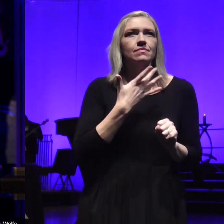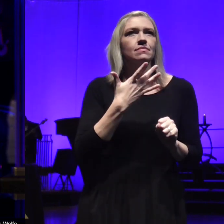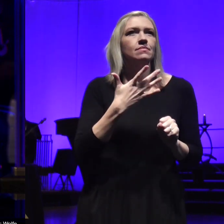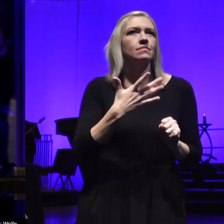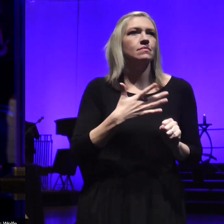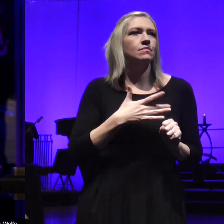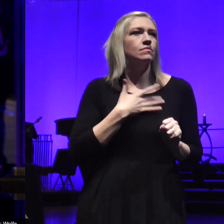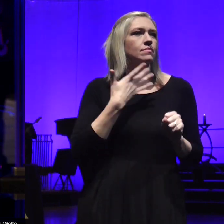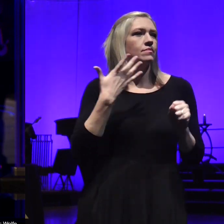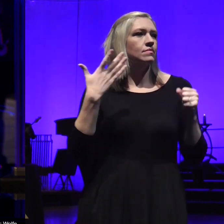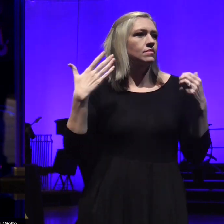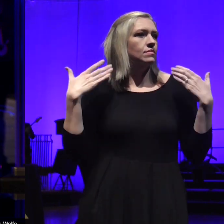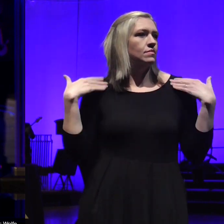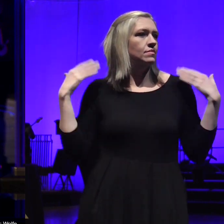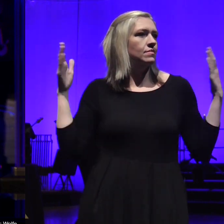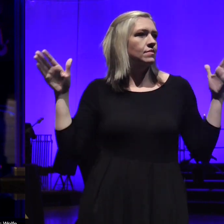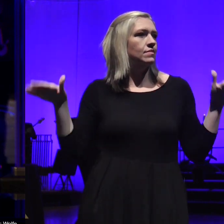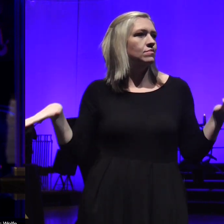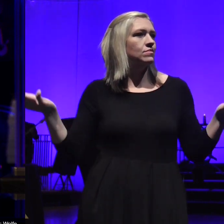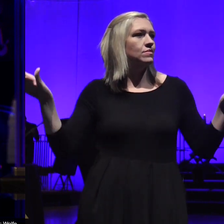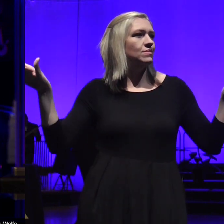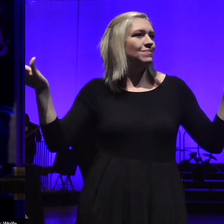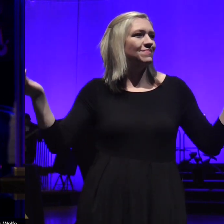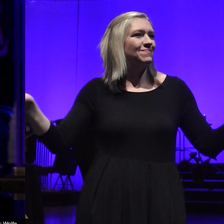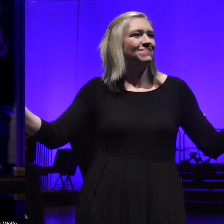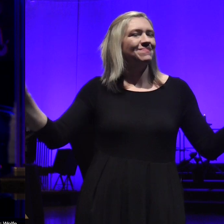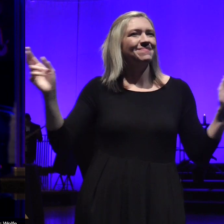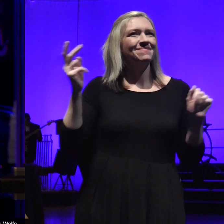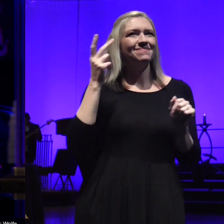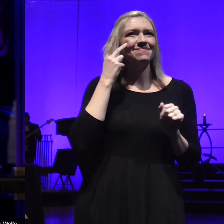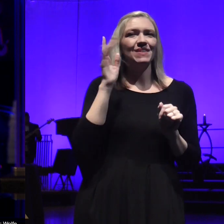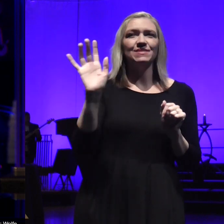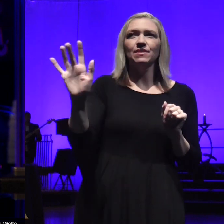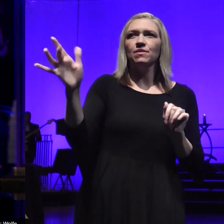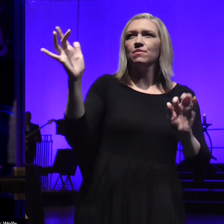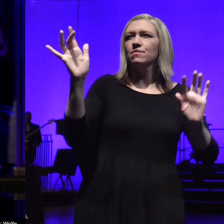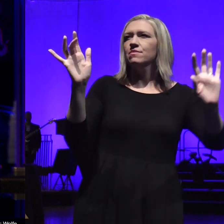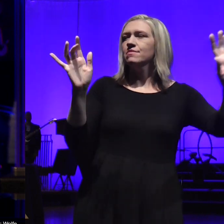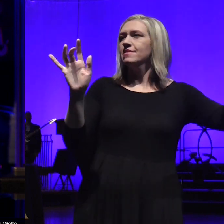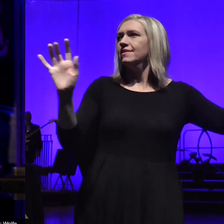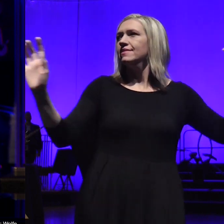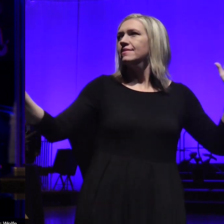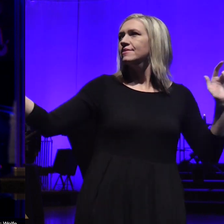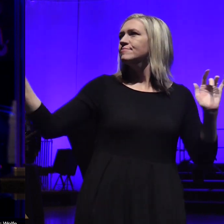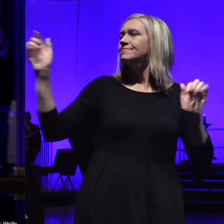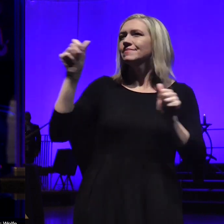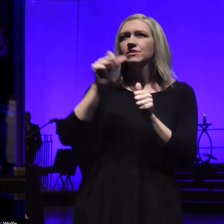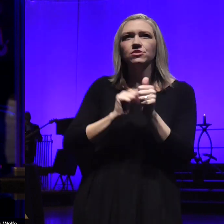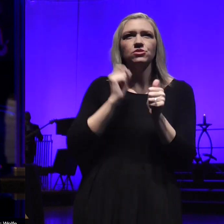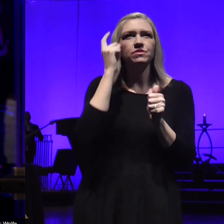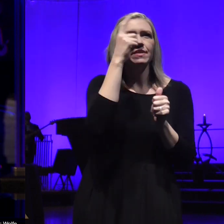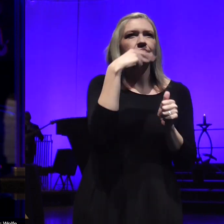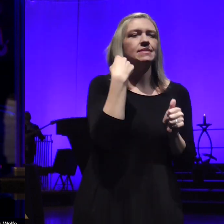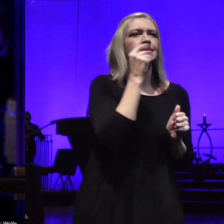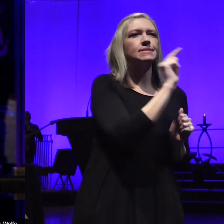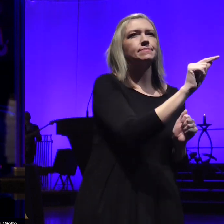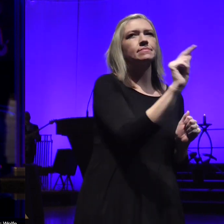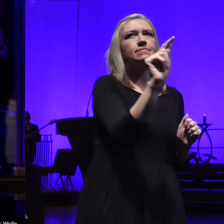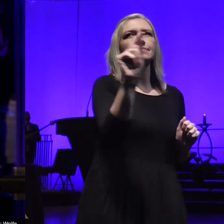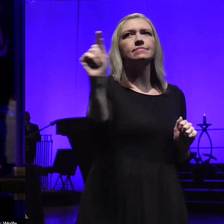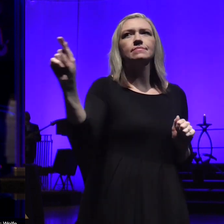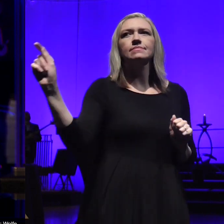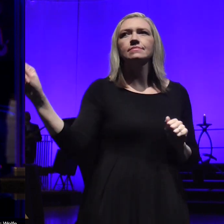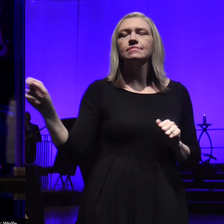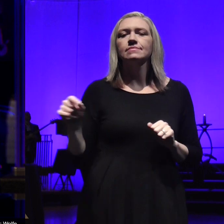I can hear the brush of angel wings. I see glory on each